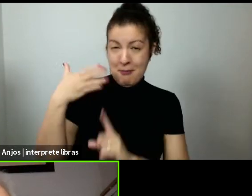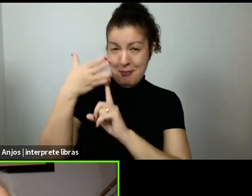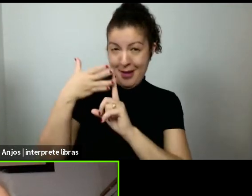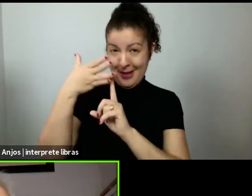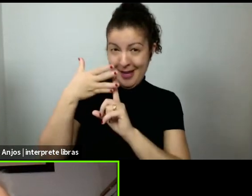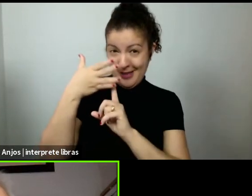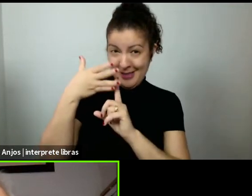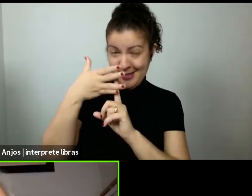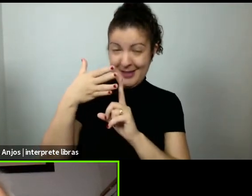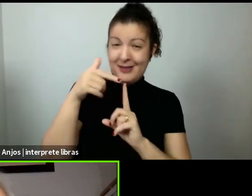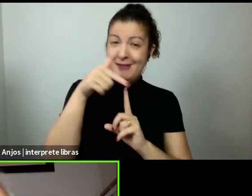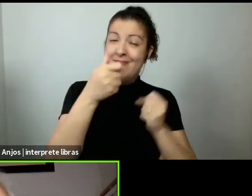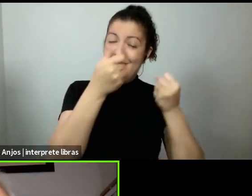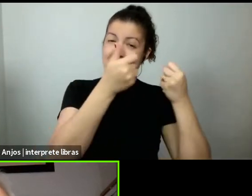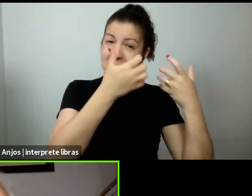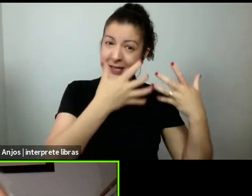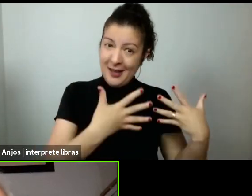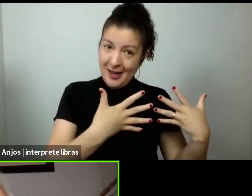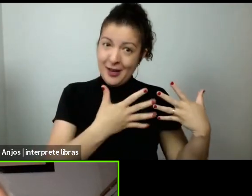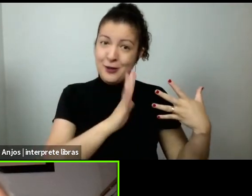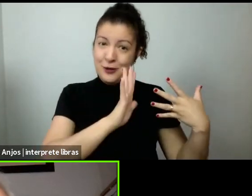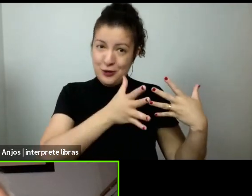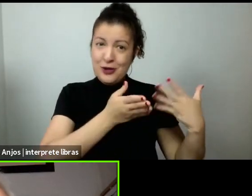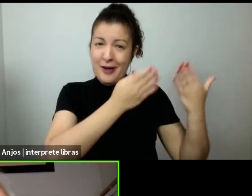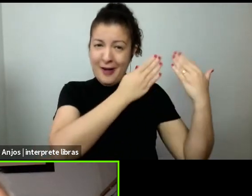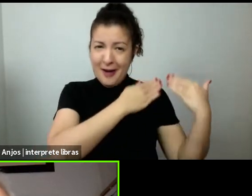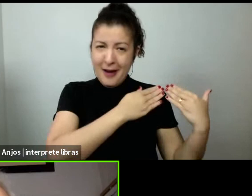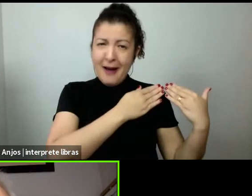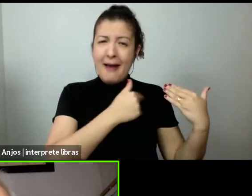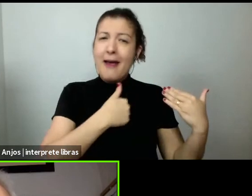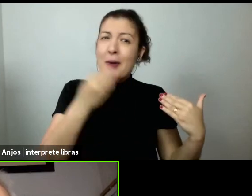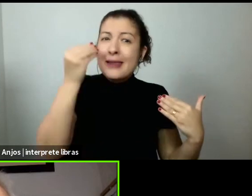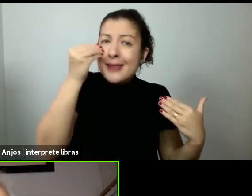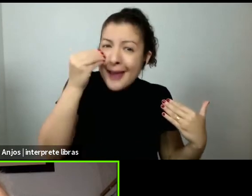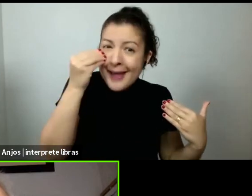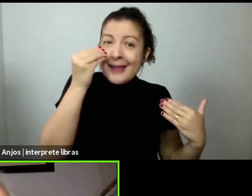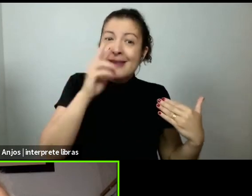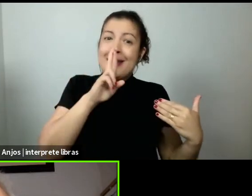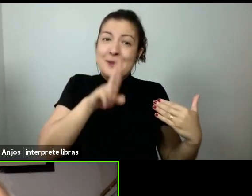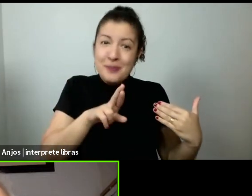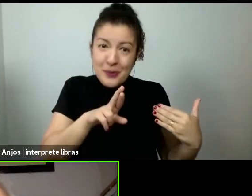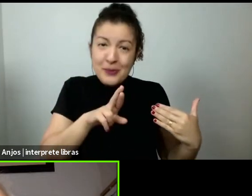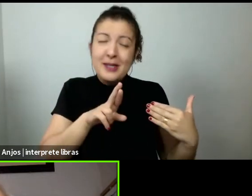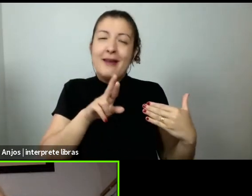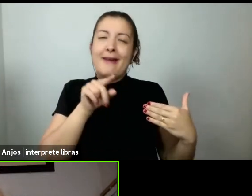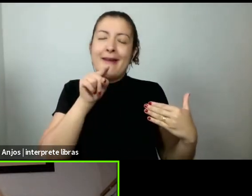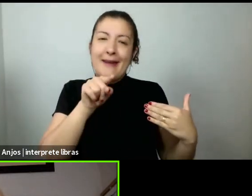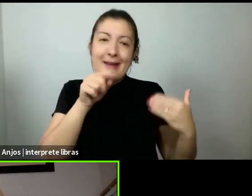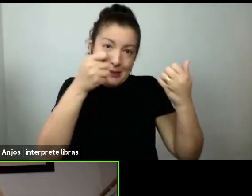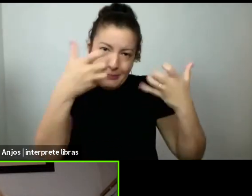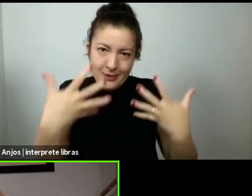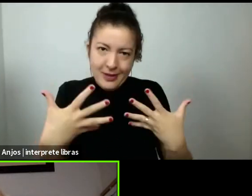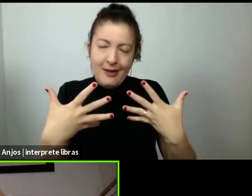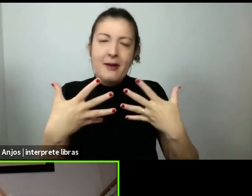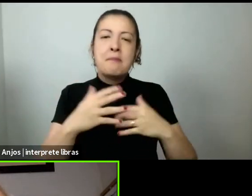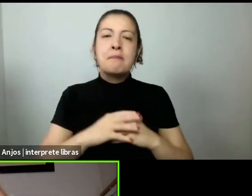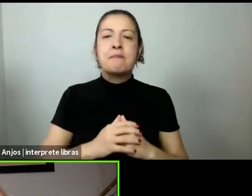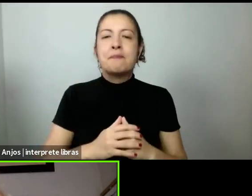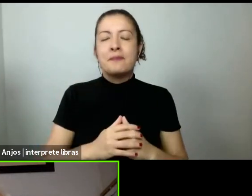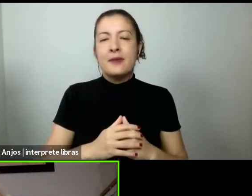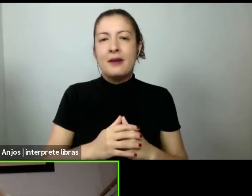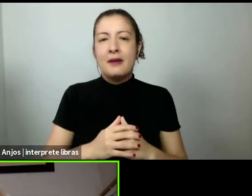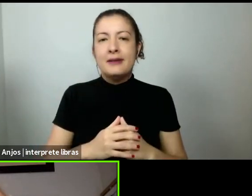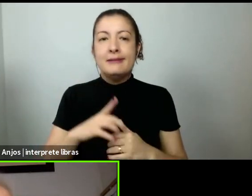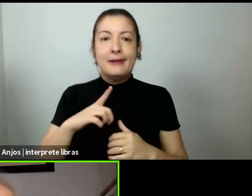trying to put a number on how valuable marine mammals